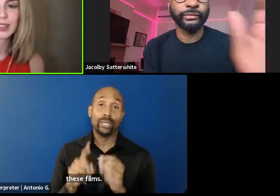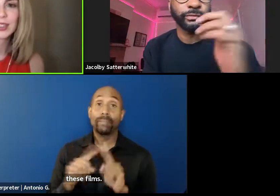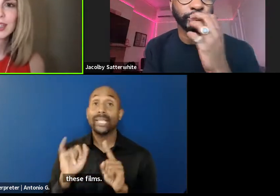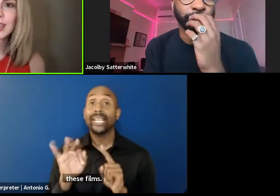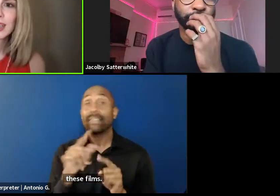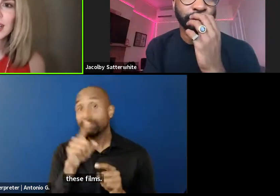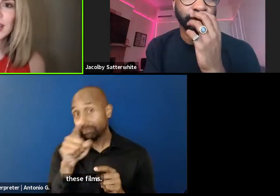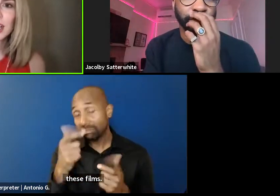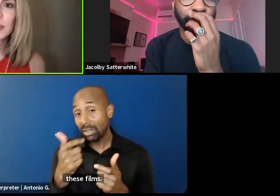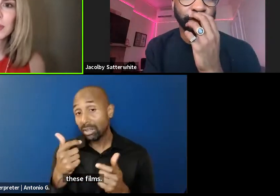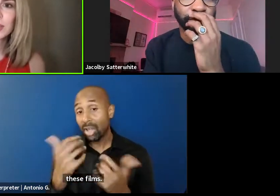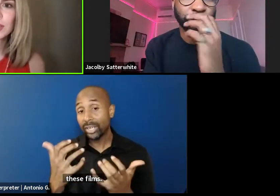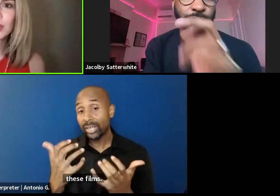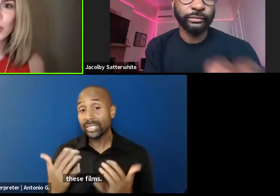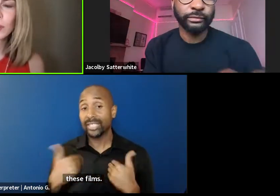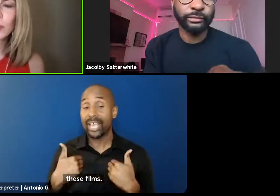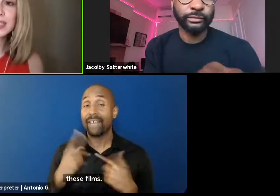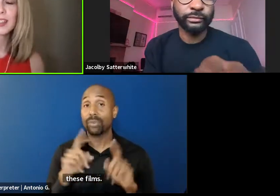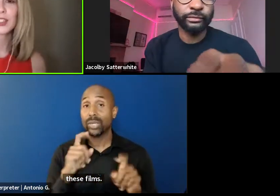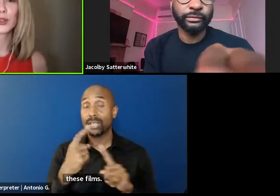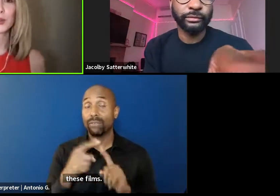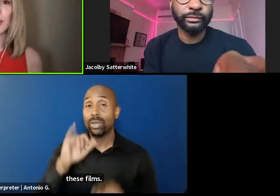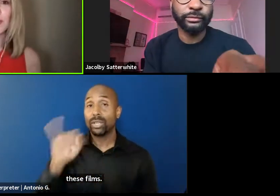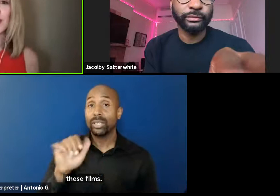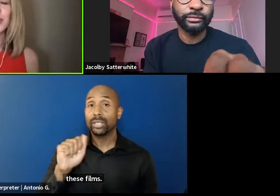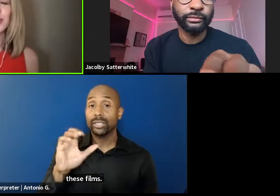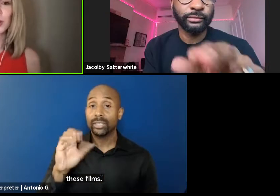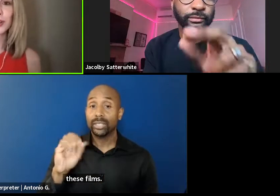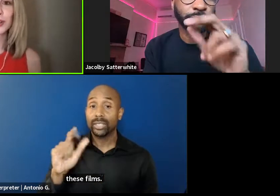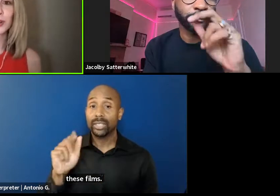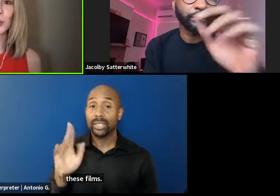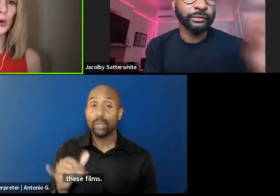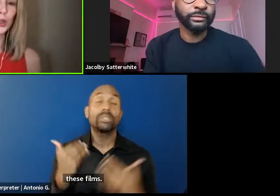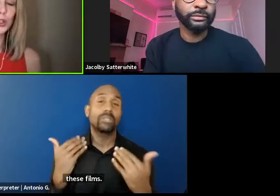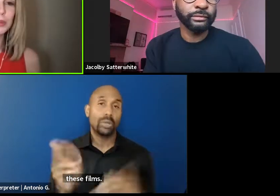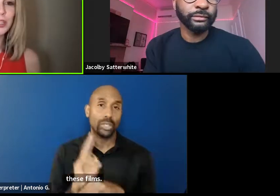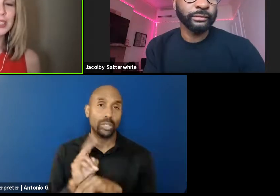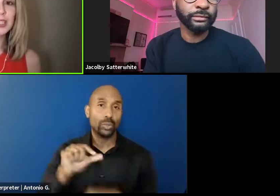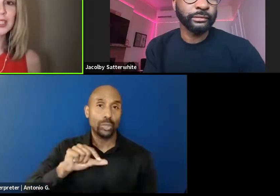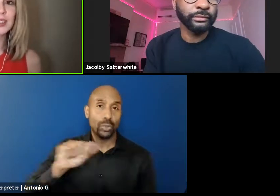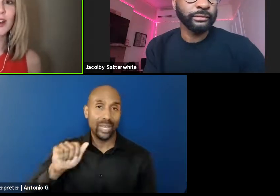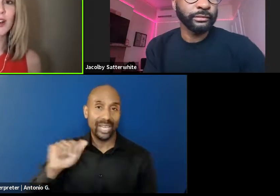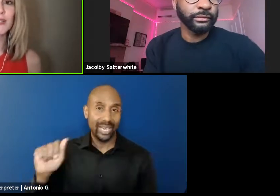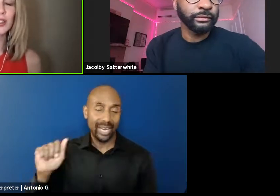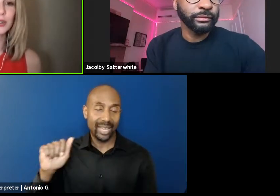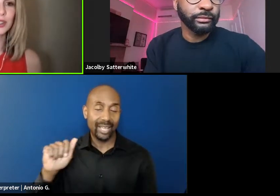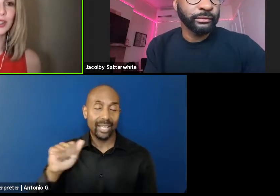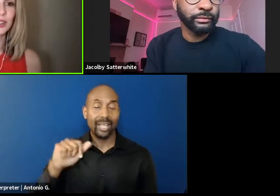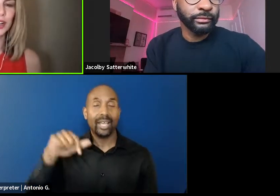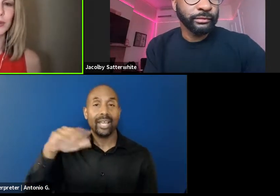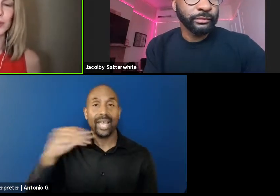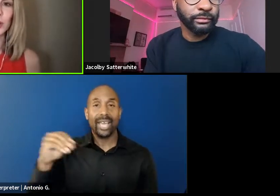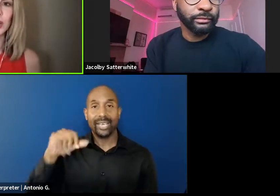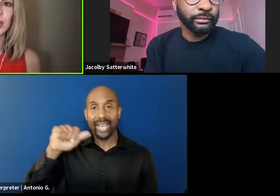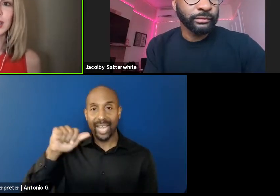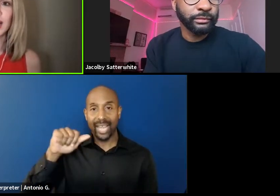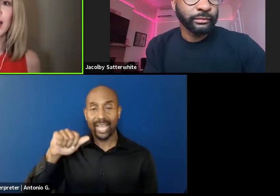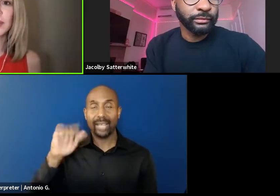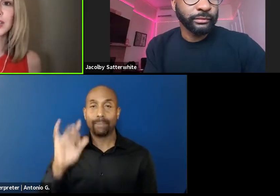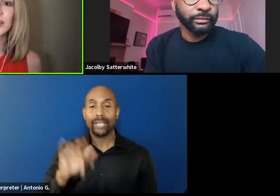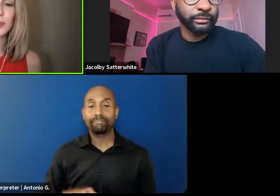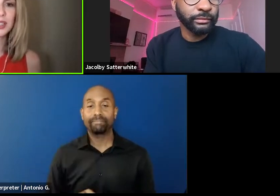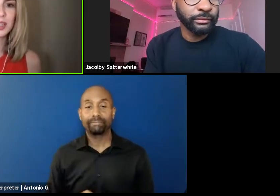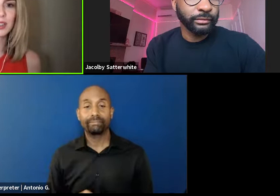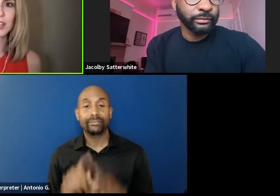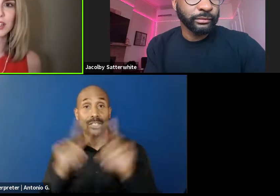button. So I wanted to ask you about this word world building that's often used to describe your work.